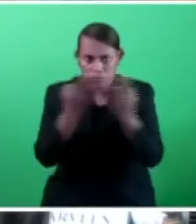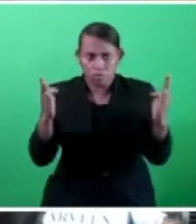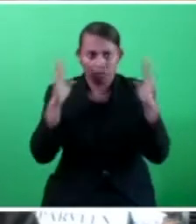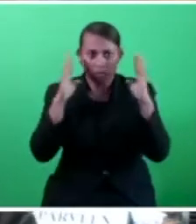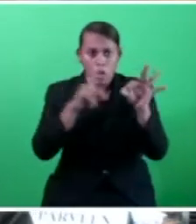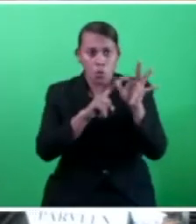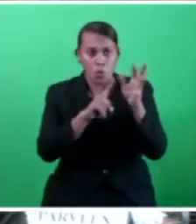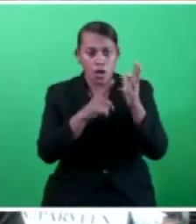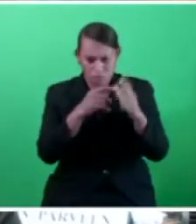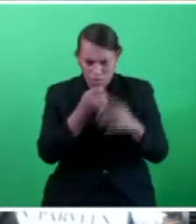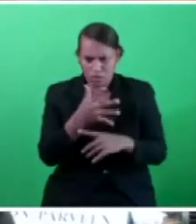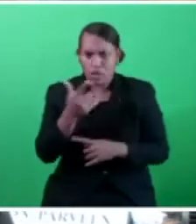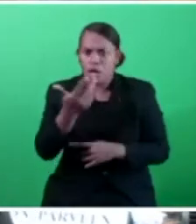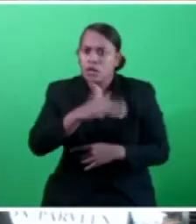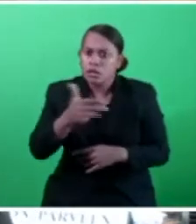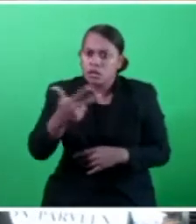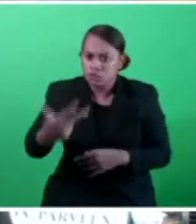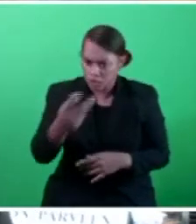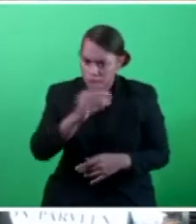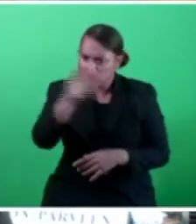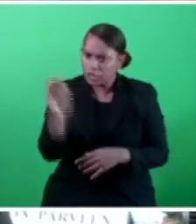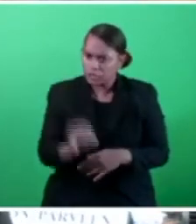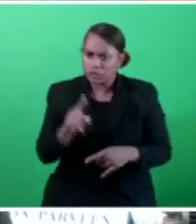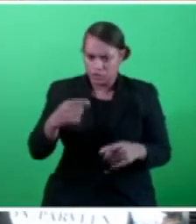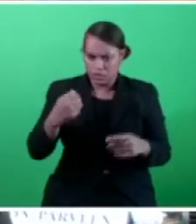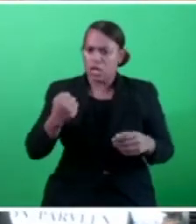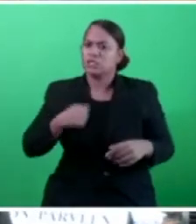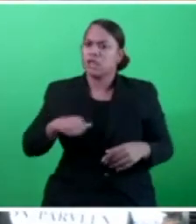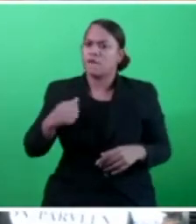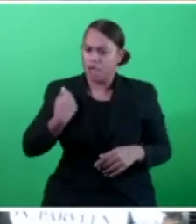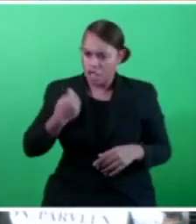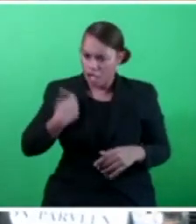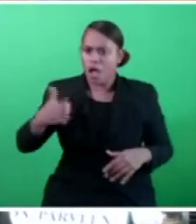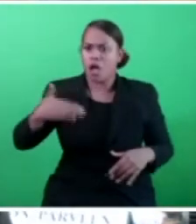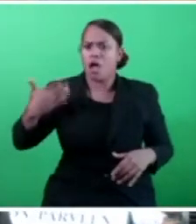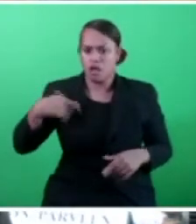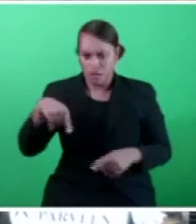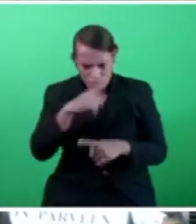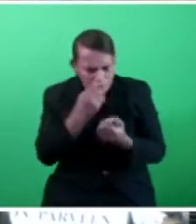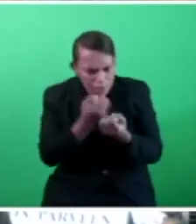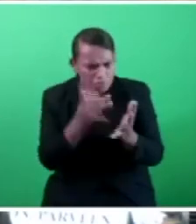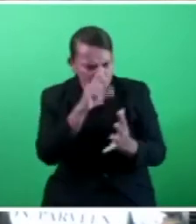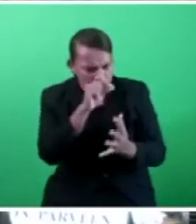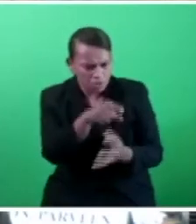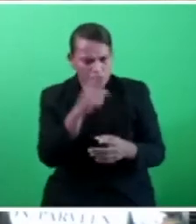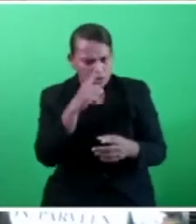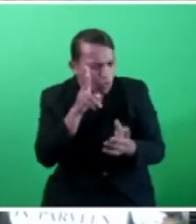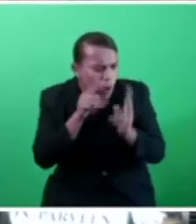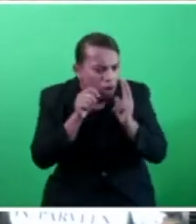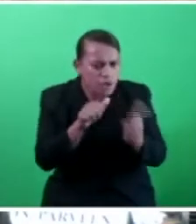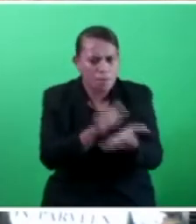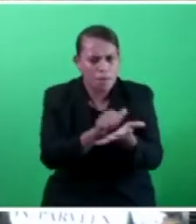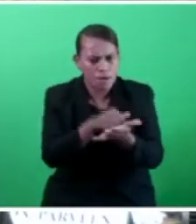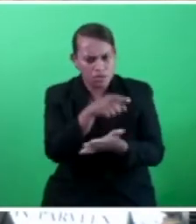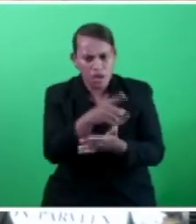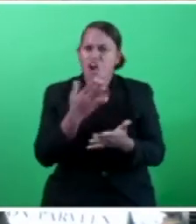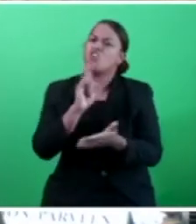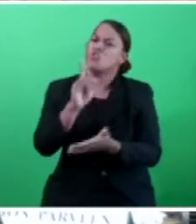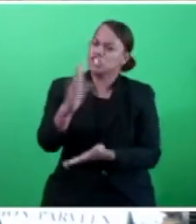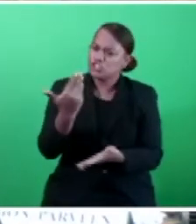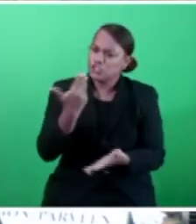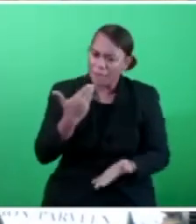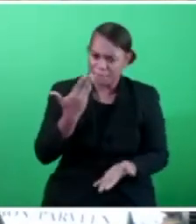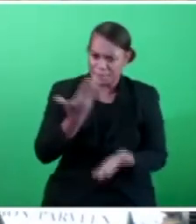rate? 98% survival rate. Honorable Tambuya should be ashamed to have associated herself with